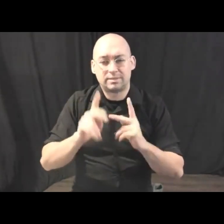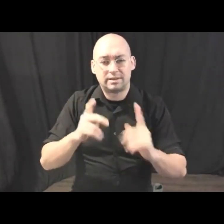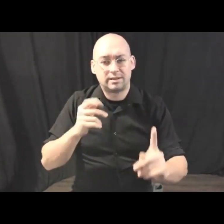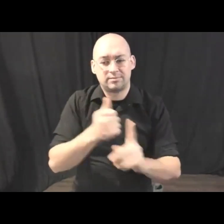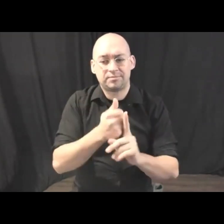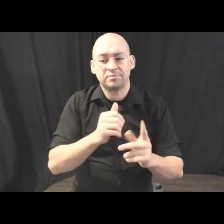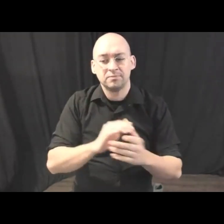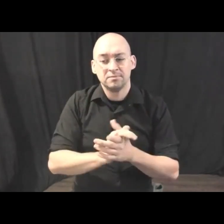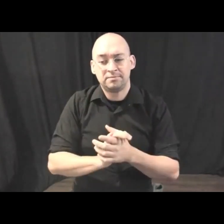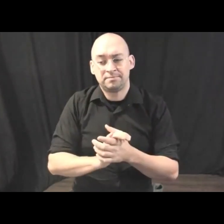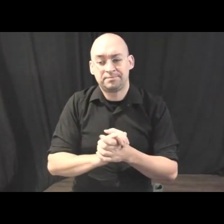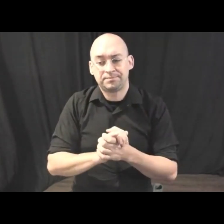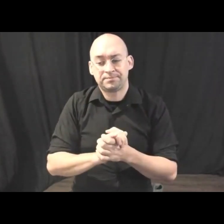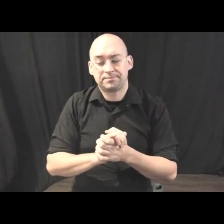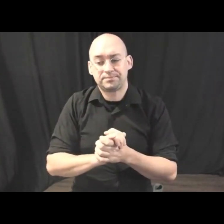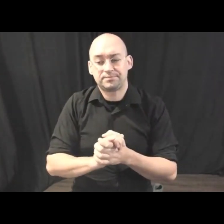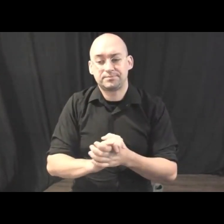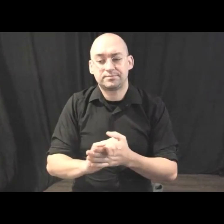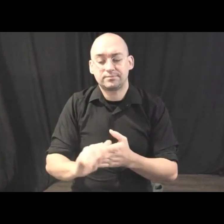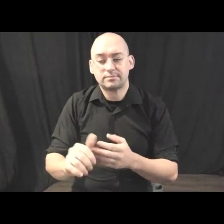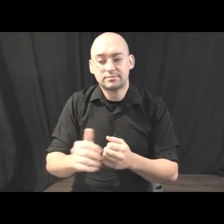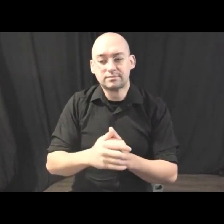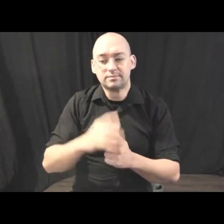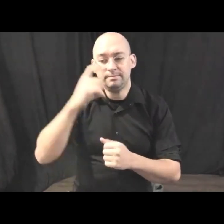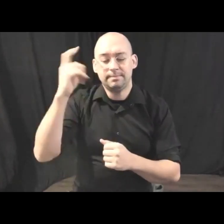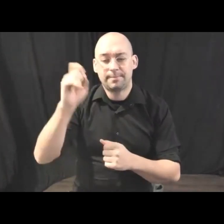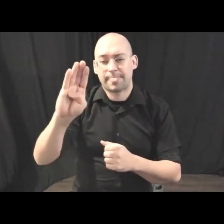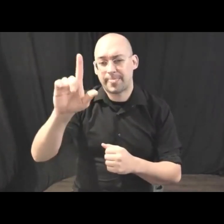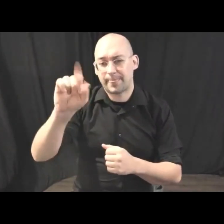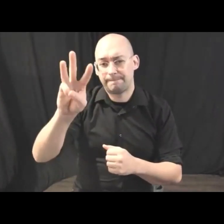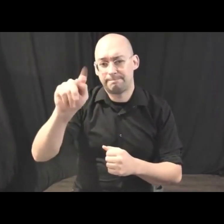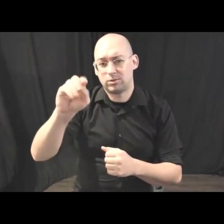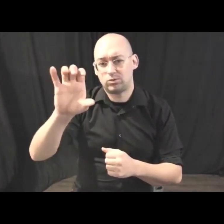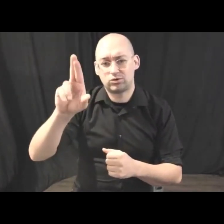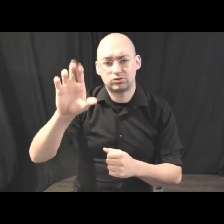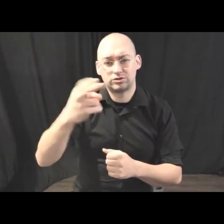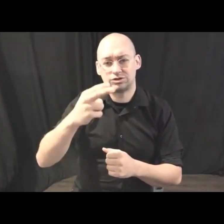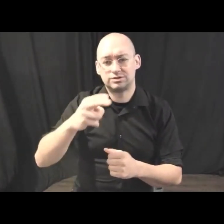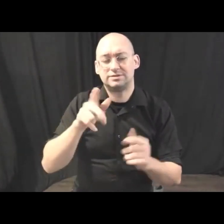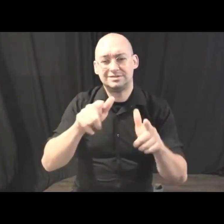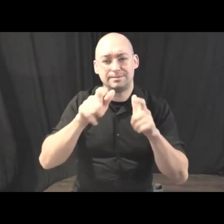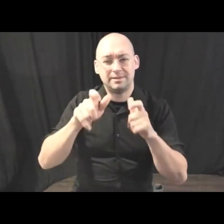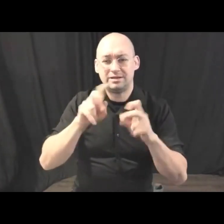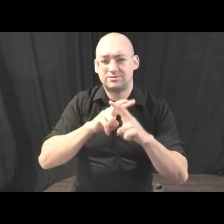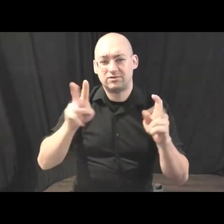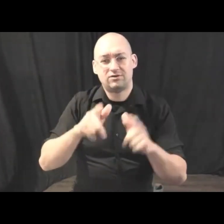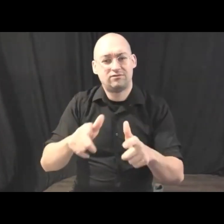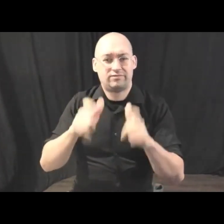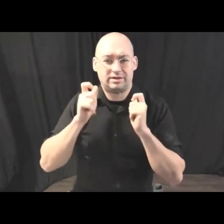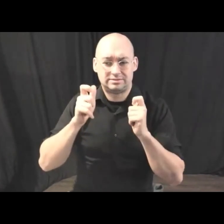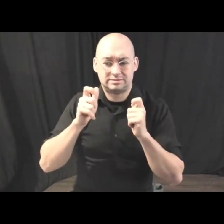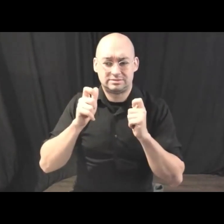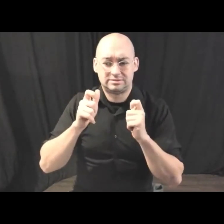but the description is a blowtorch. Imagine a blowtorch. The speed at which this fire moved was so significant that